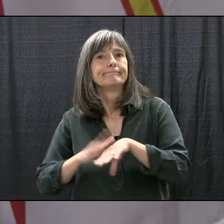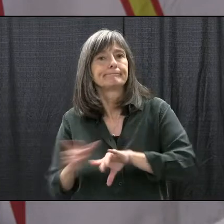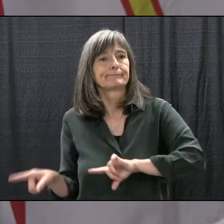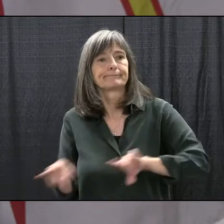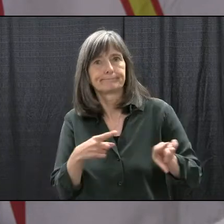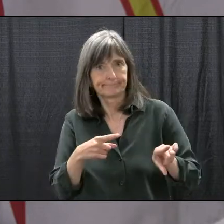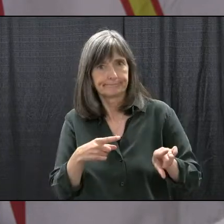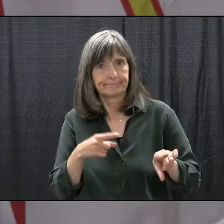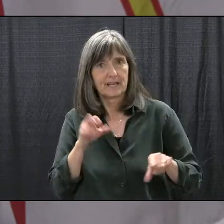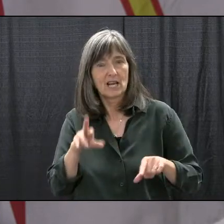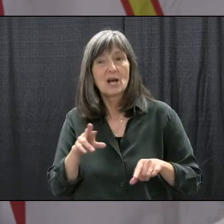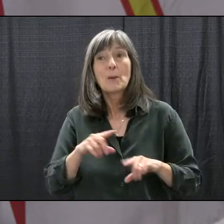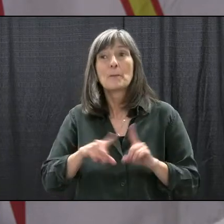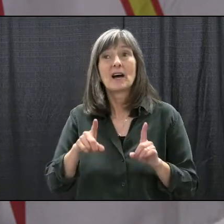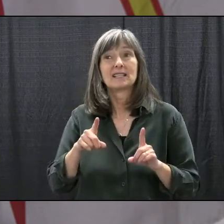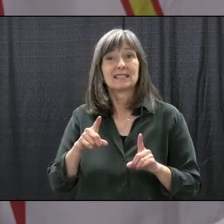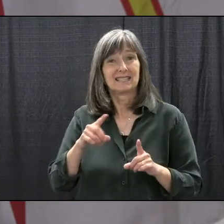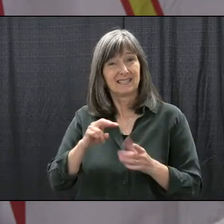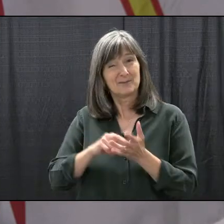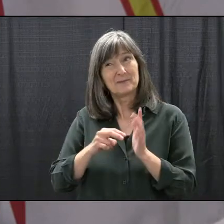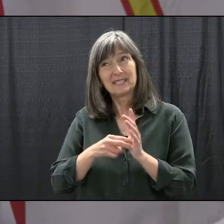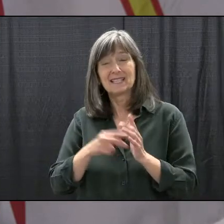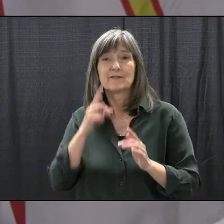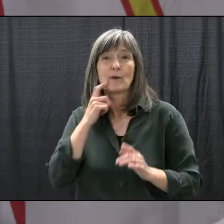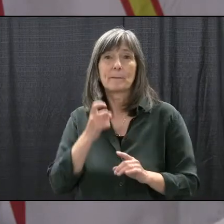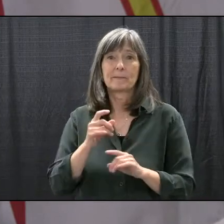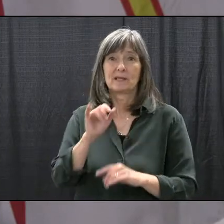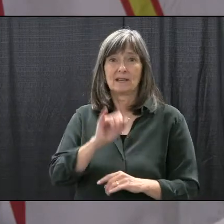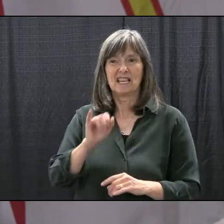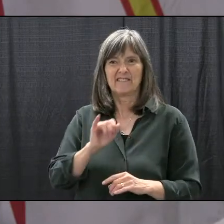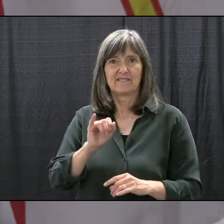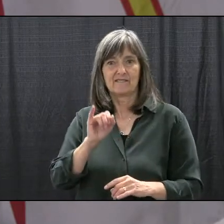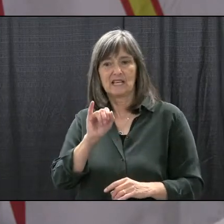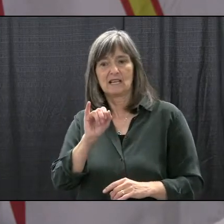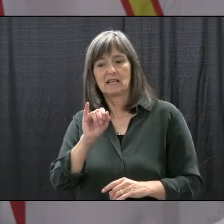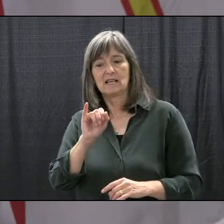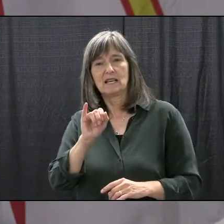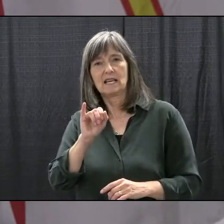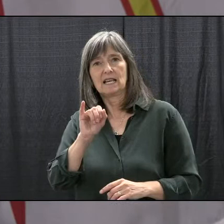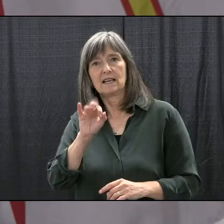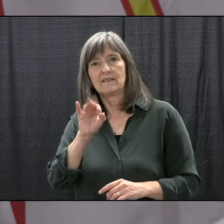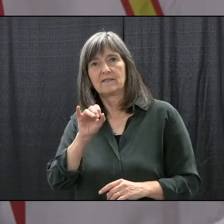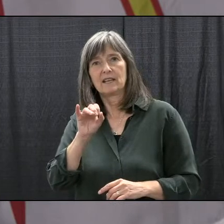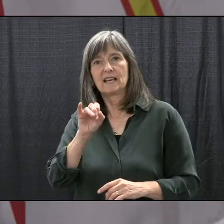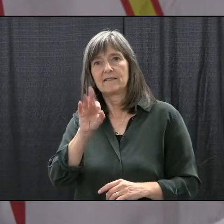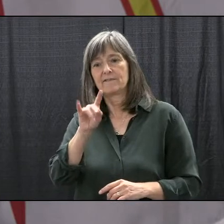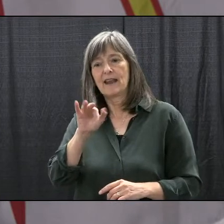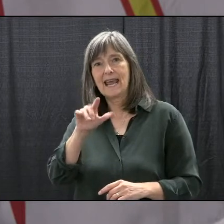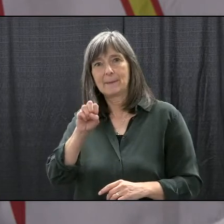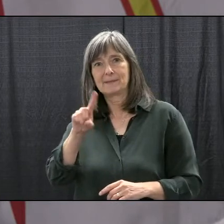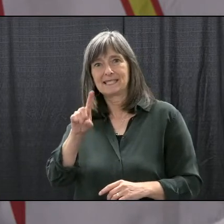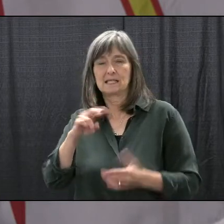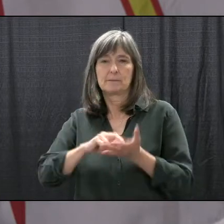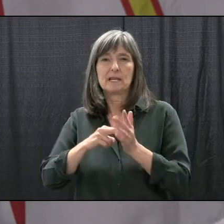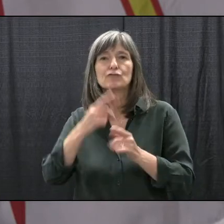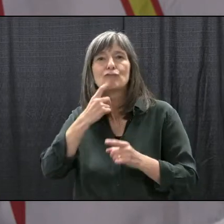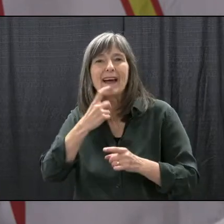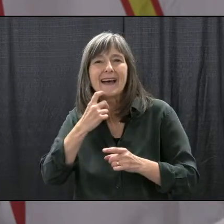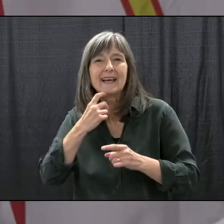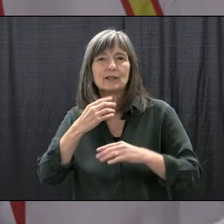and it's an inflammatory reaction in general, and it can happen for a lot of other reasons other than getting this vaccine.